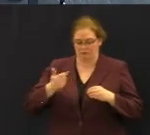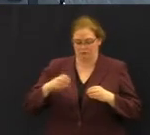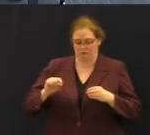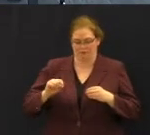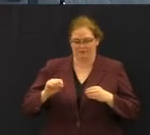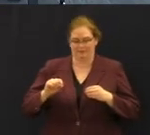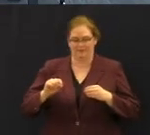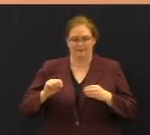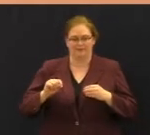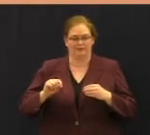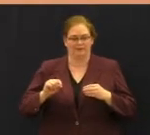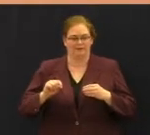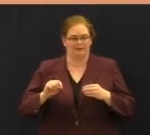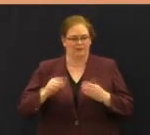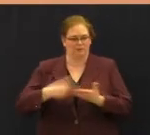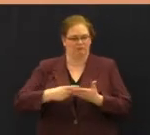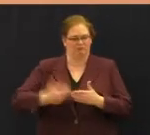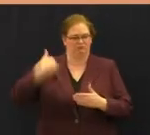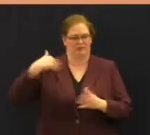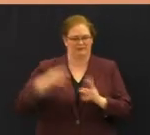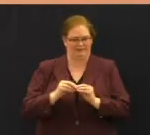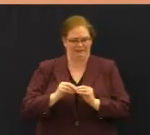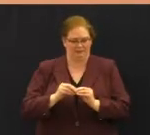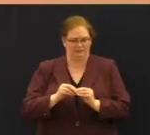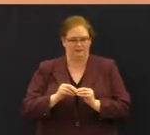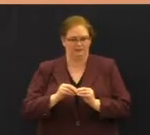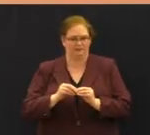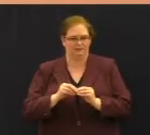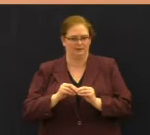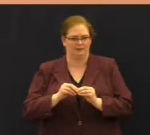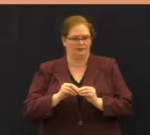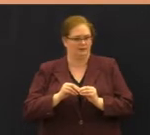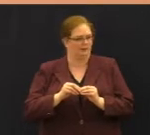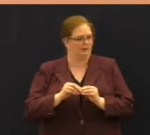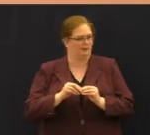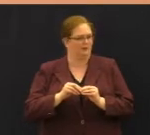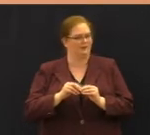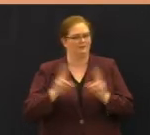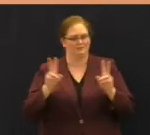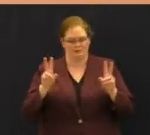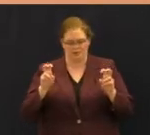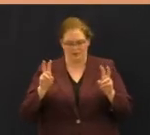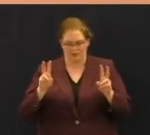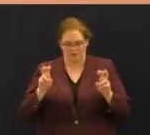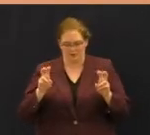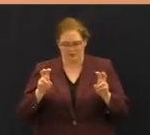of at the last meeting. It's lovingly referred to as the CHIRP grant